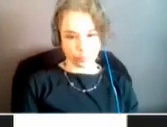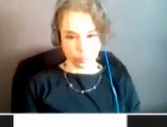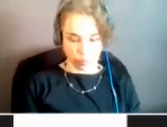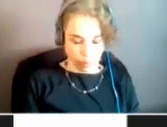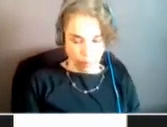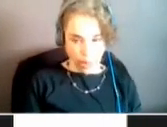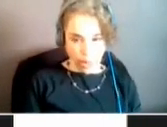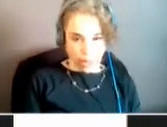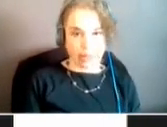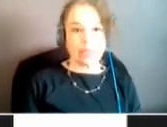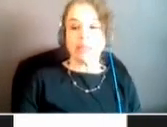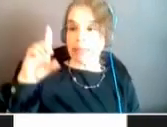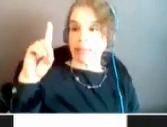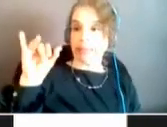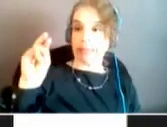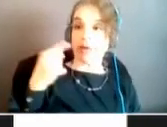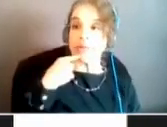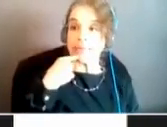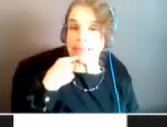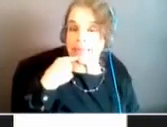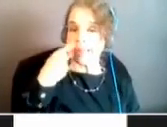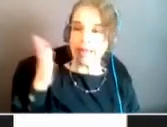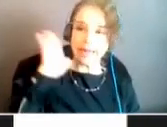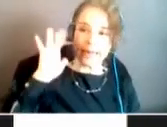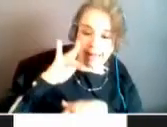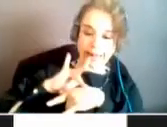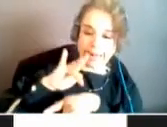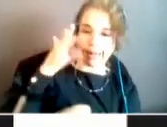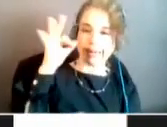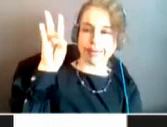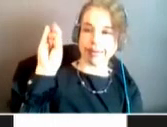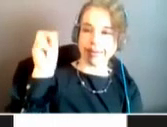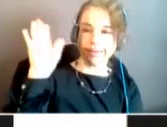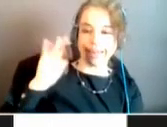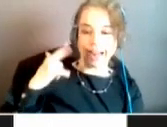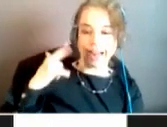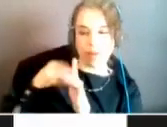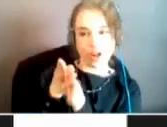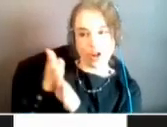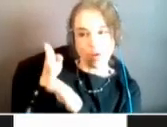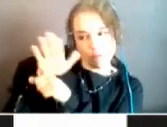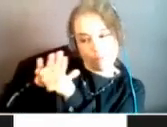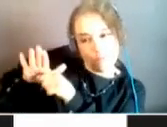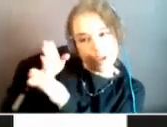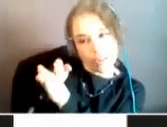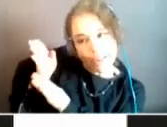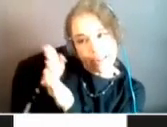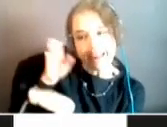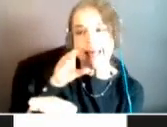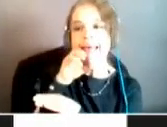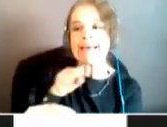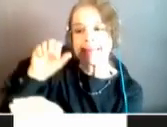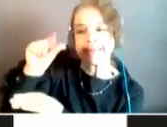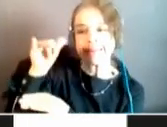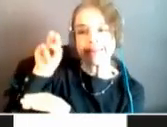So as Diana was saying, back in the early 70s, I began my career in the field of aging.